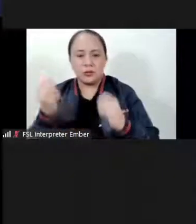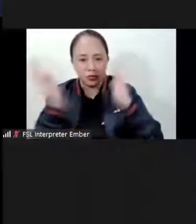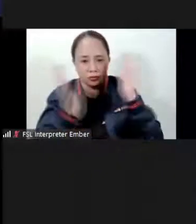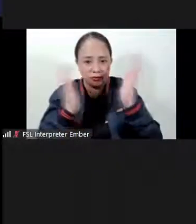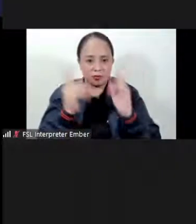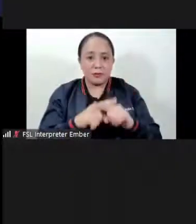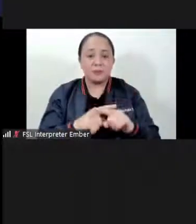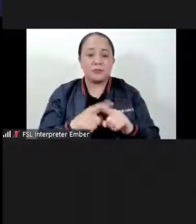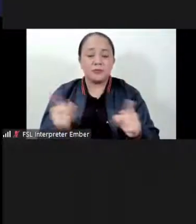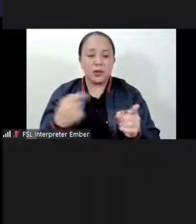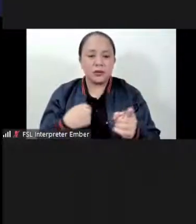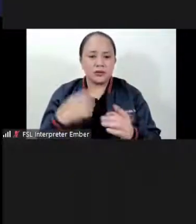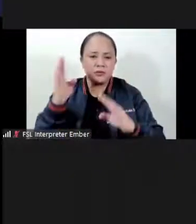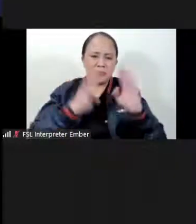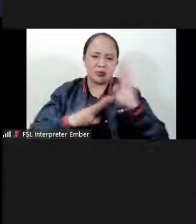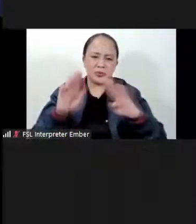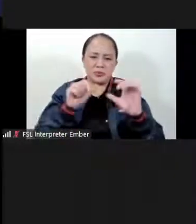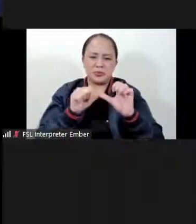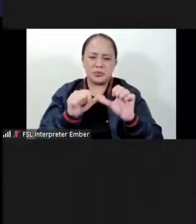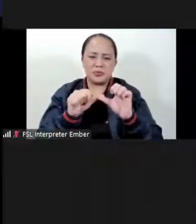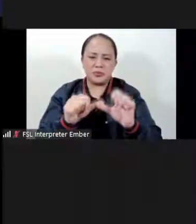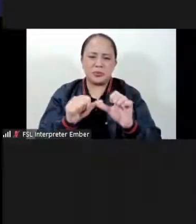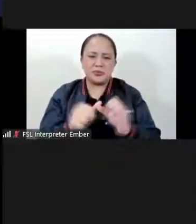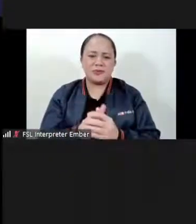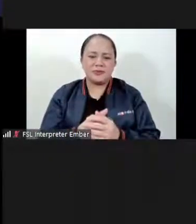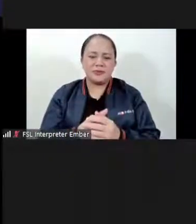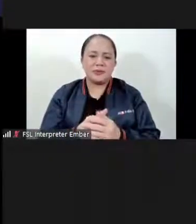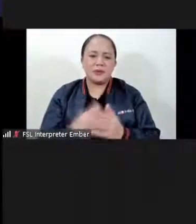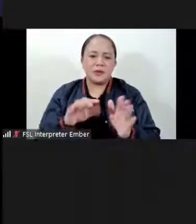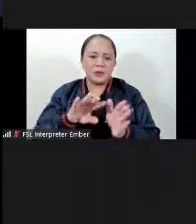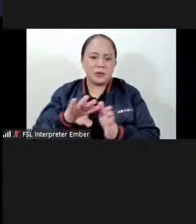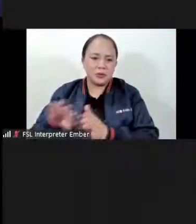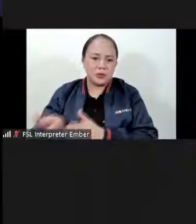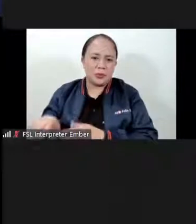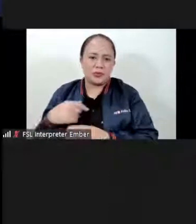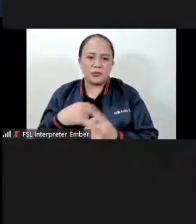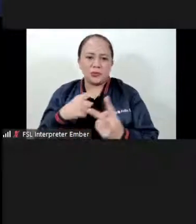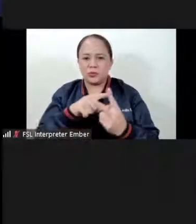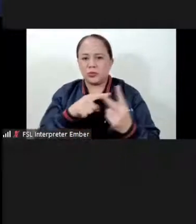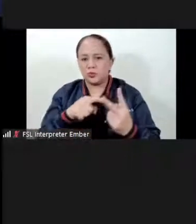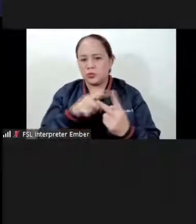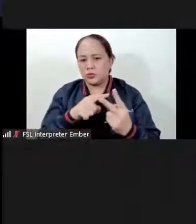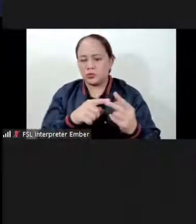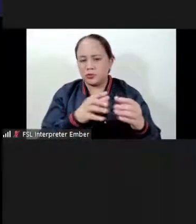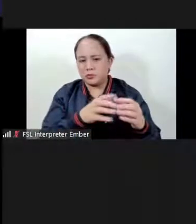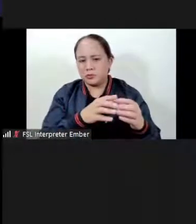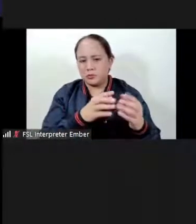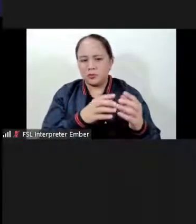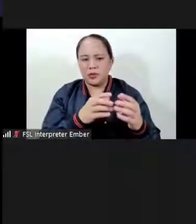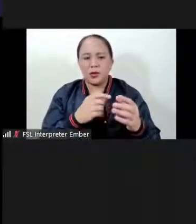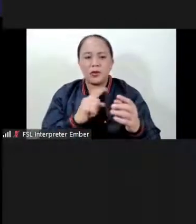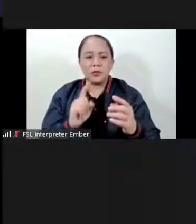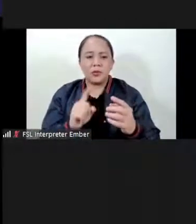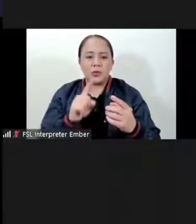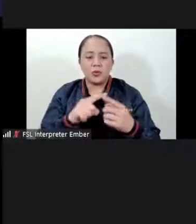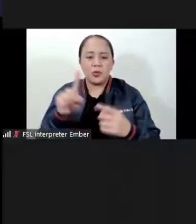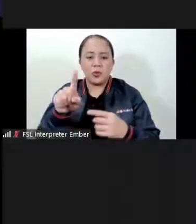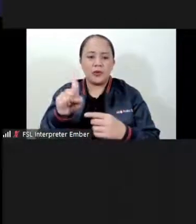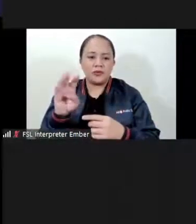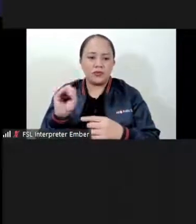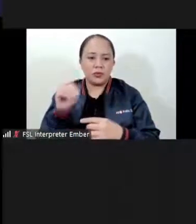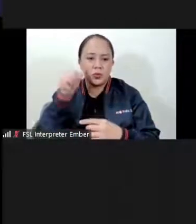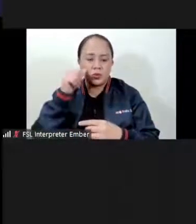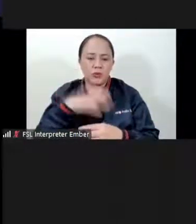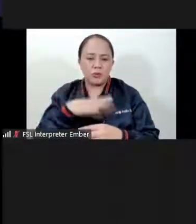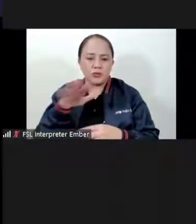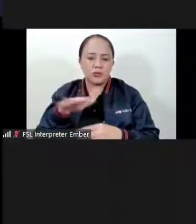However, problems continue to exist apart from these two factors. Among the 114 Women and